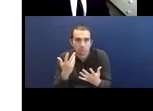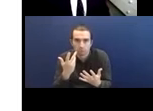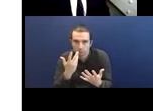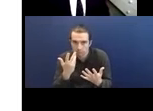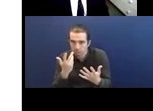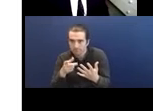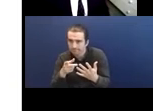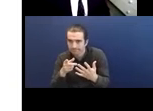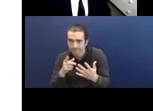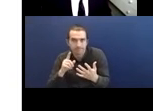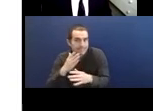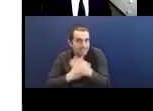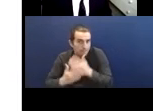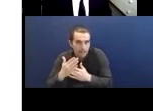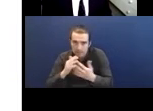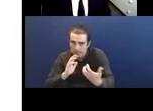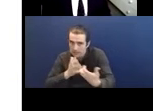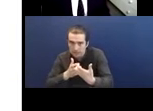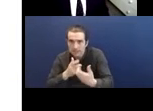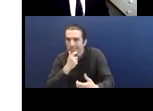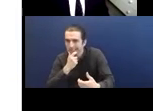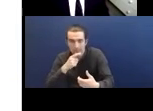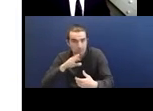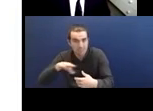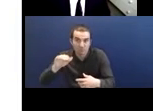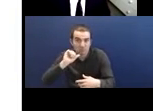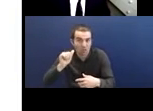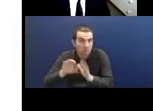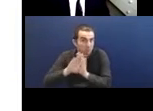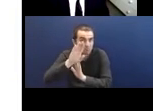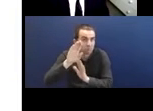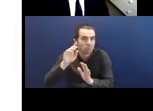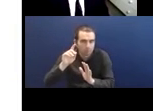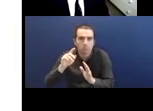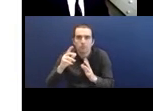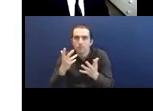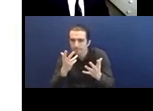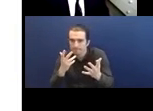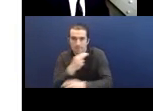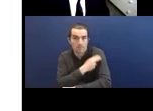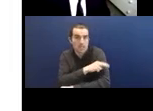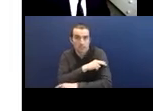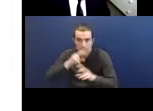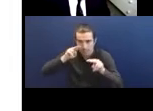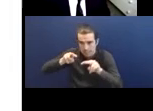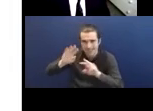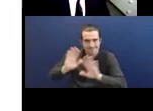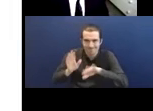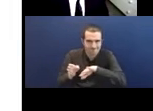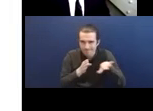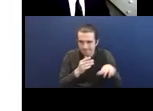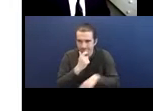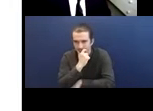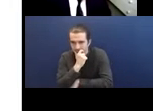inclusion. Inclusion is where everybody is taught together in the same classroom with support, the right support that they